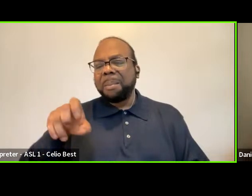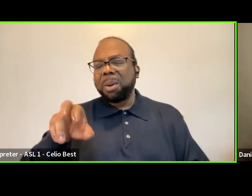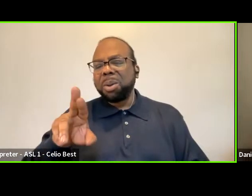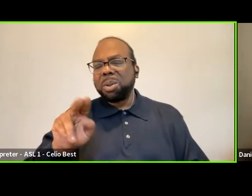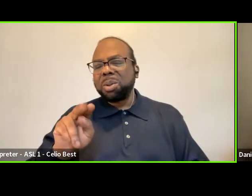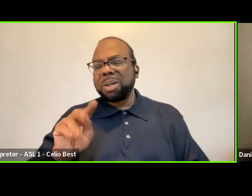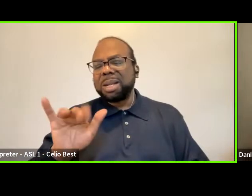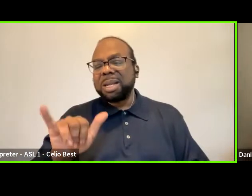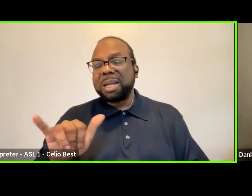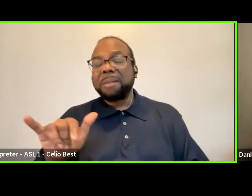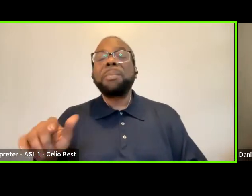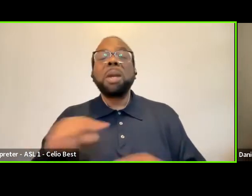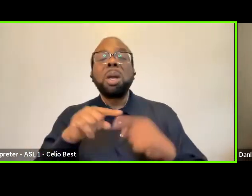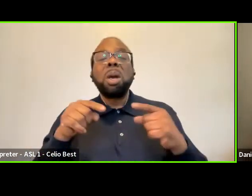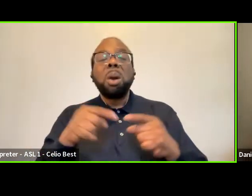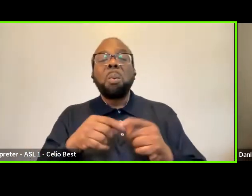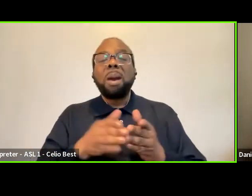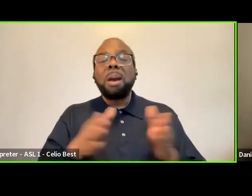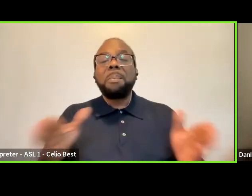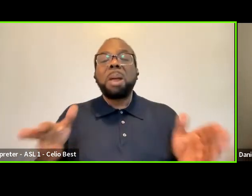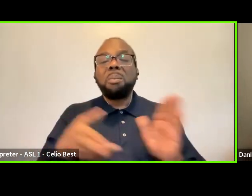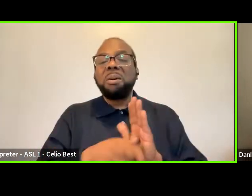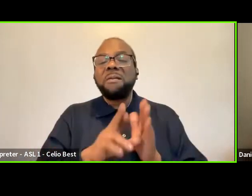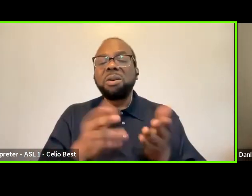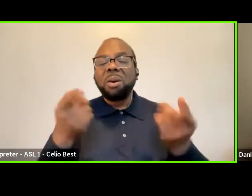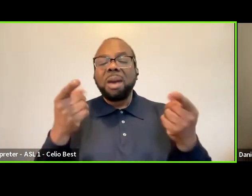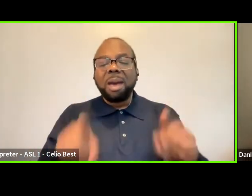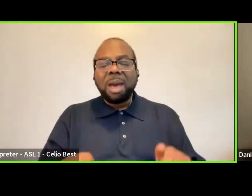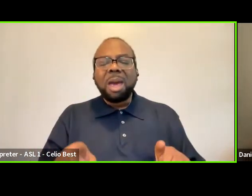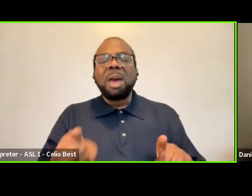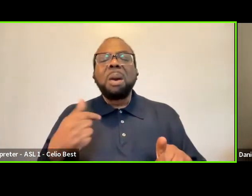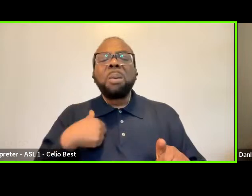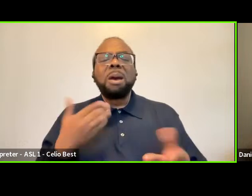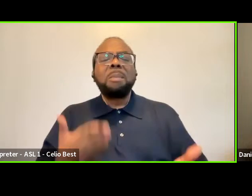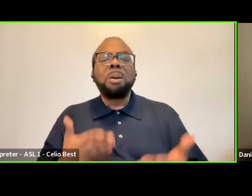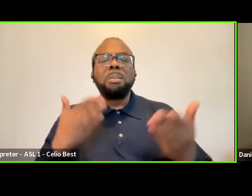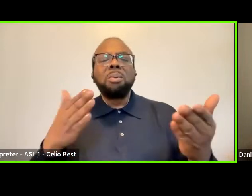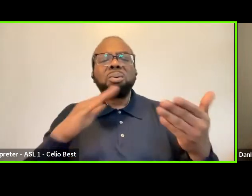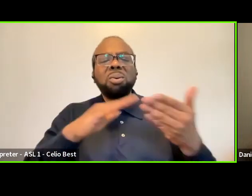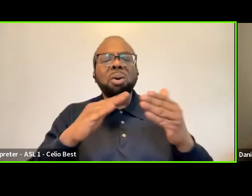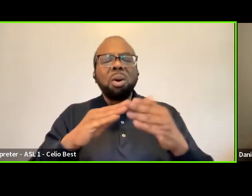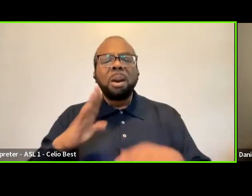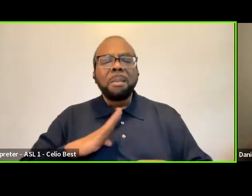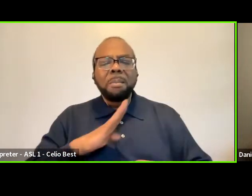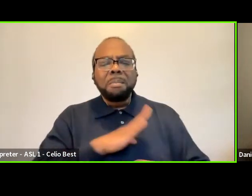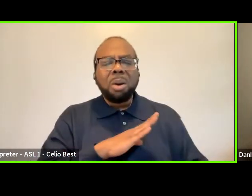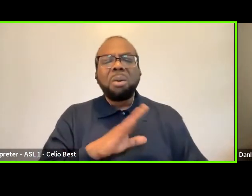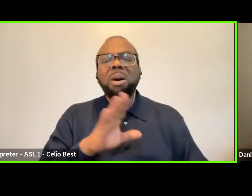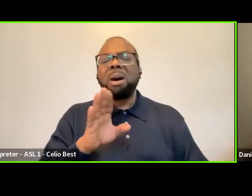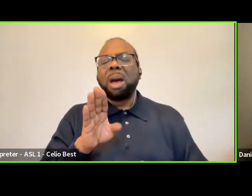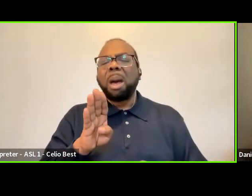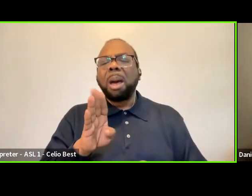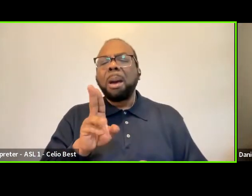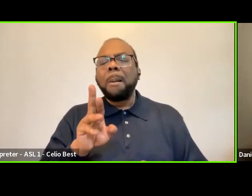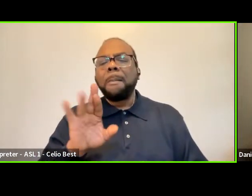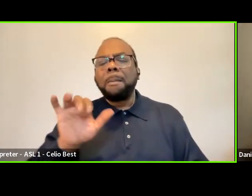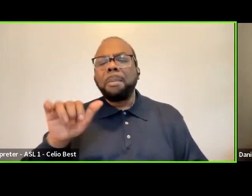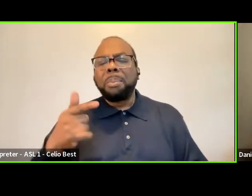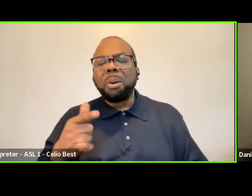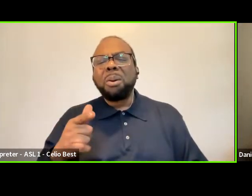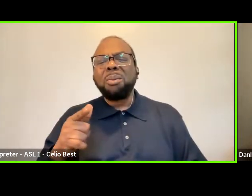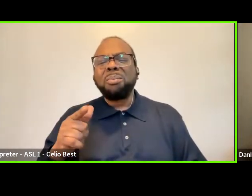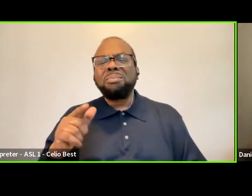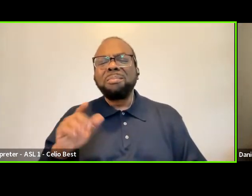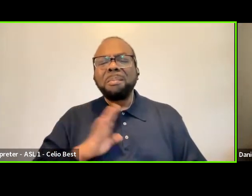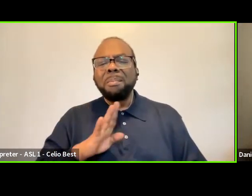begins in the coming weeks, we'll bring the proposal to community boards, borough boards, and borough presidents across the city, and we expect the city